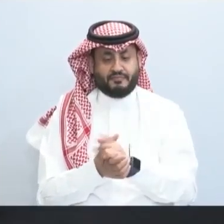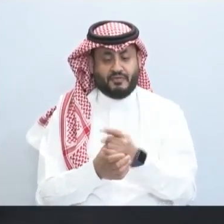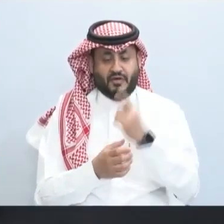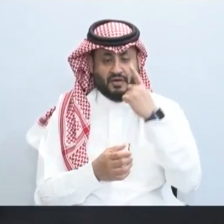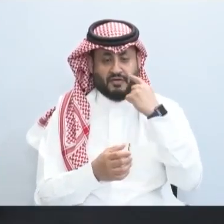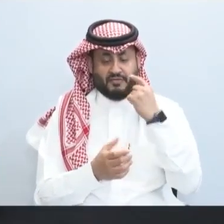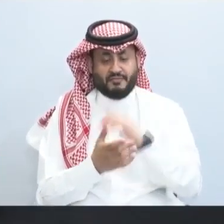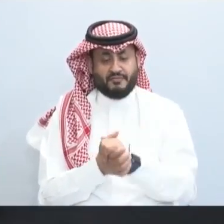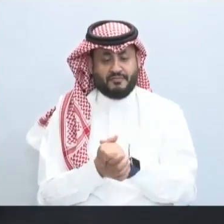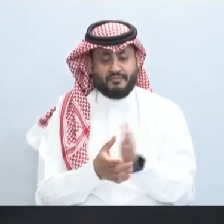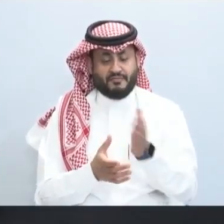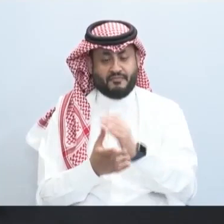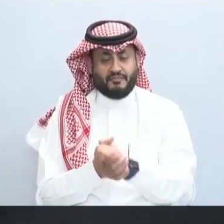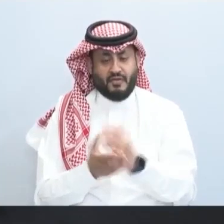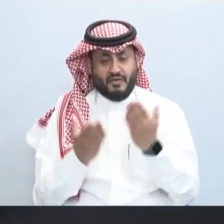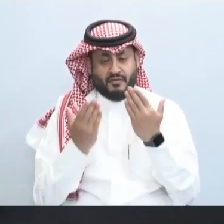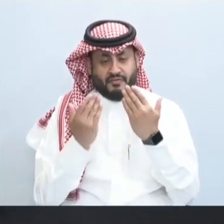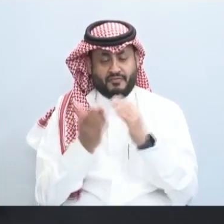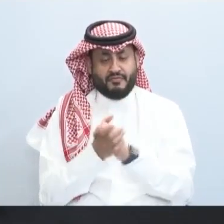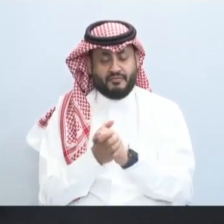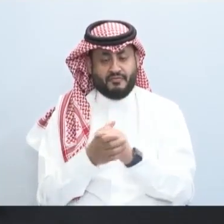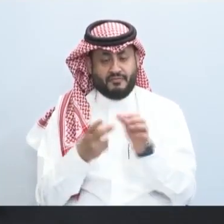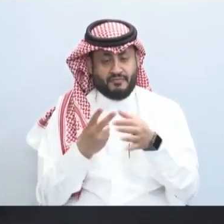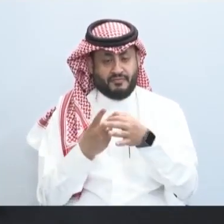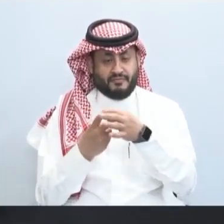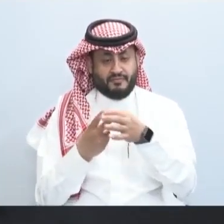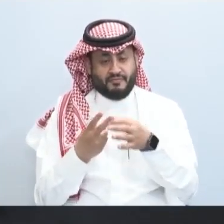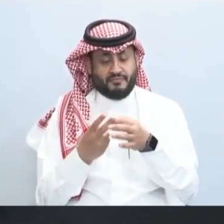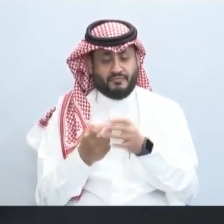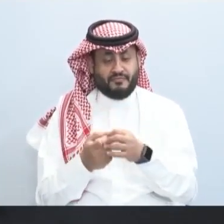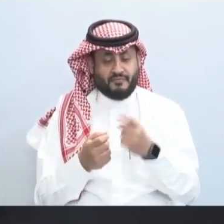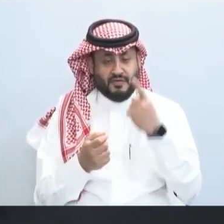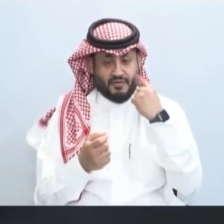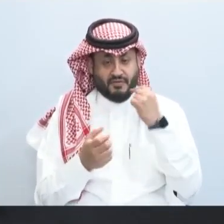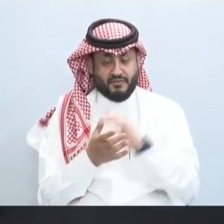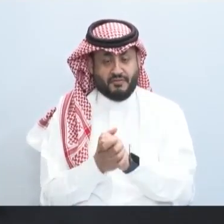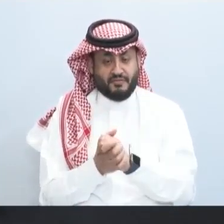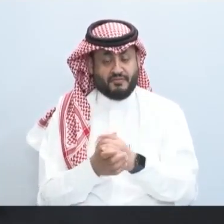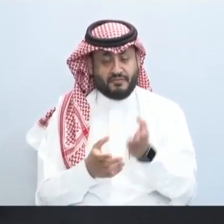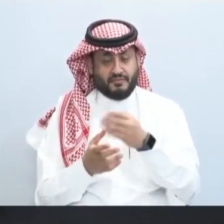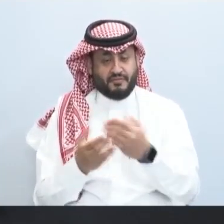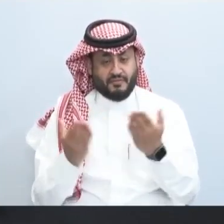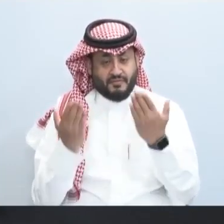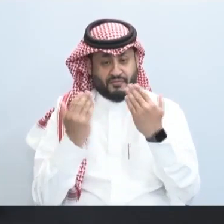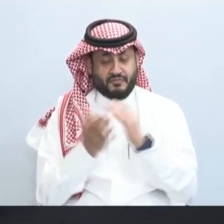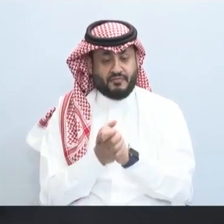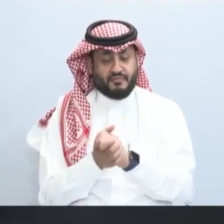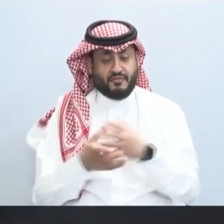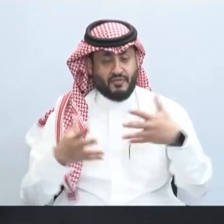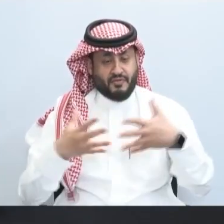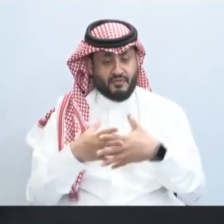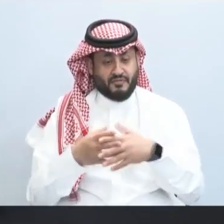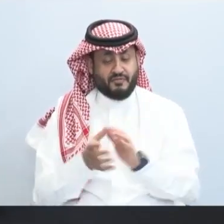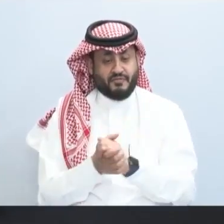health and education, both of them, health being healthy and being educated, all of them